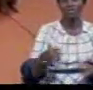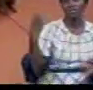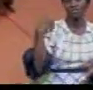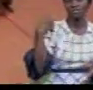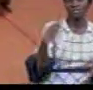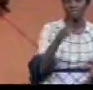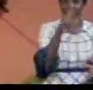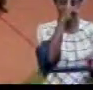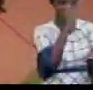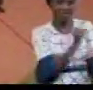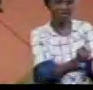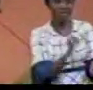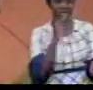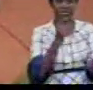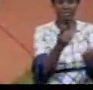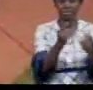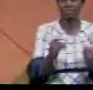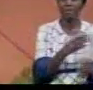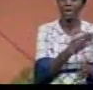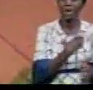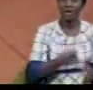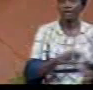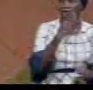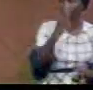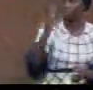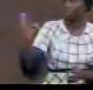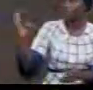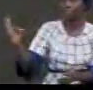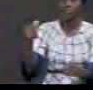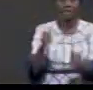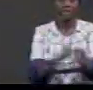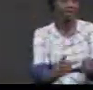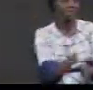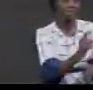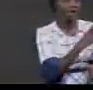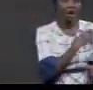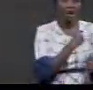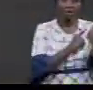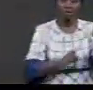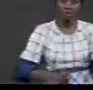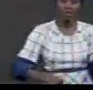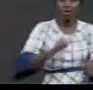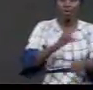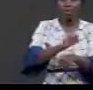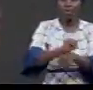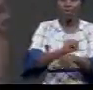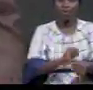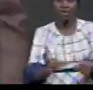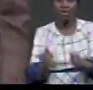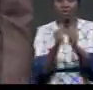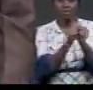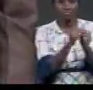And they went forth and preached everywhere. The Lord walking with them,